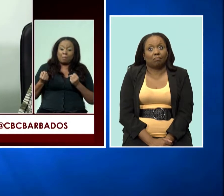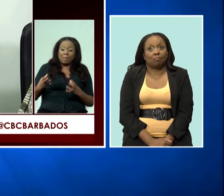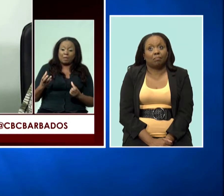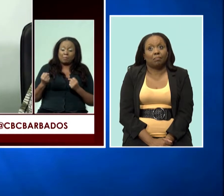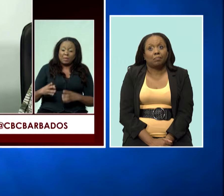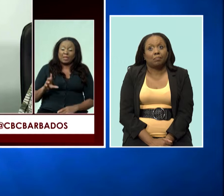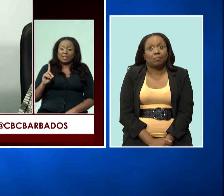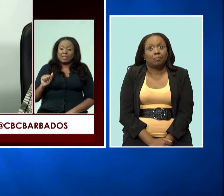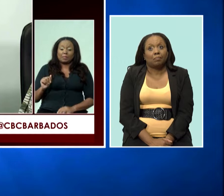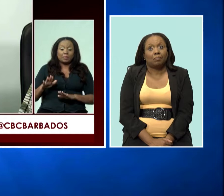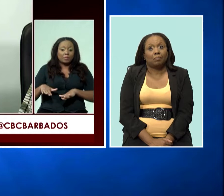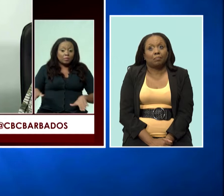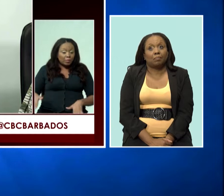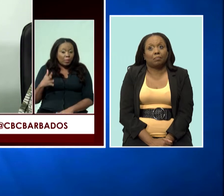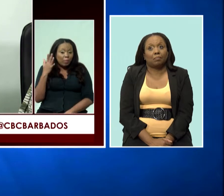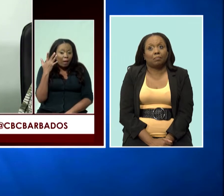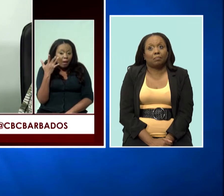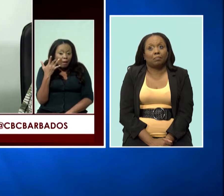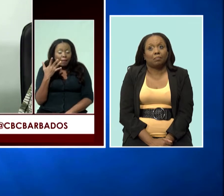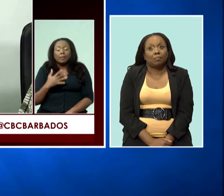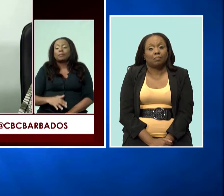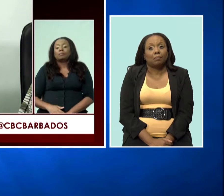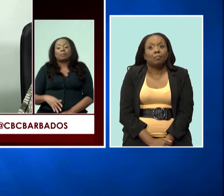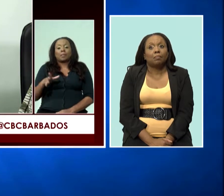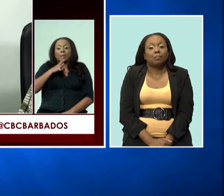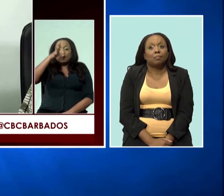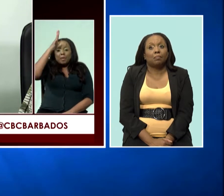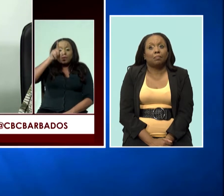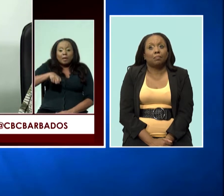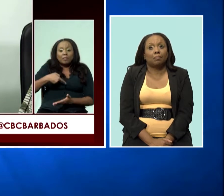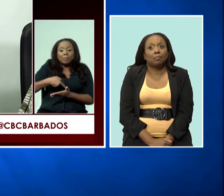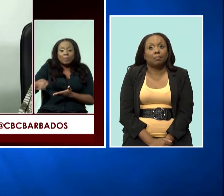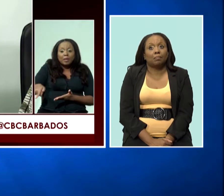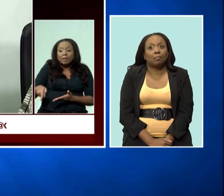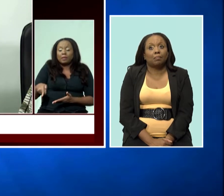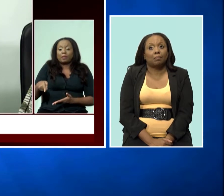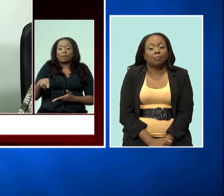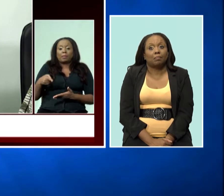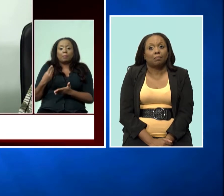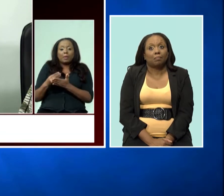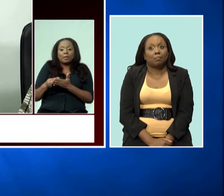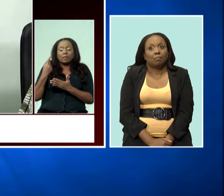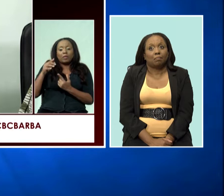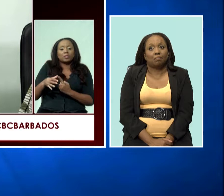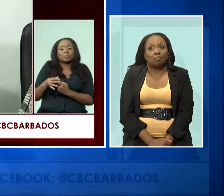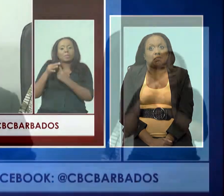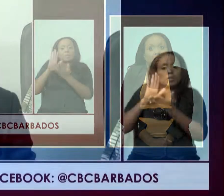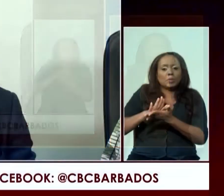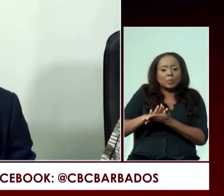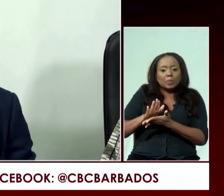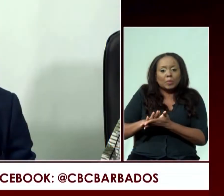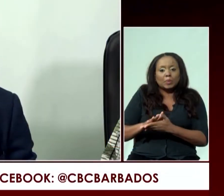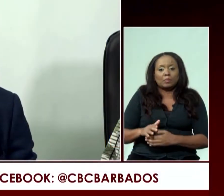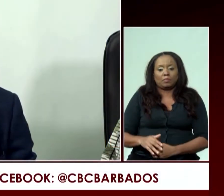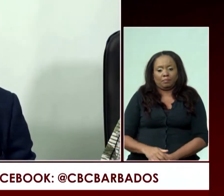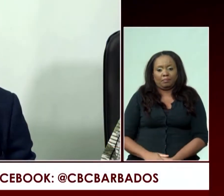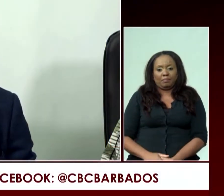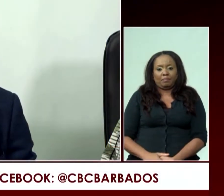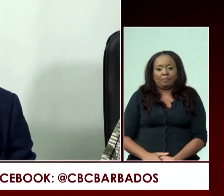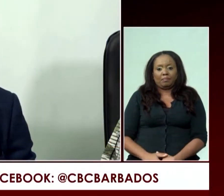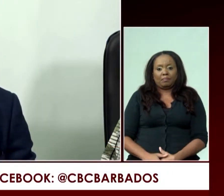the same facility that has been built out to then be able to establish new industries in Barbados from that Newton Industrial Park